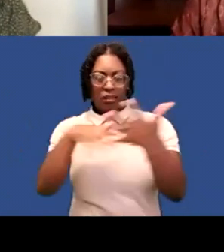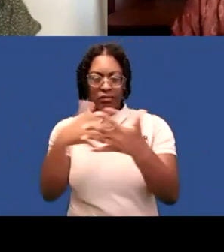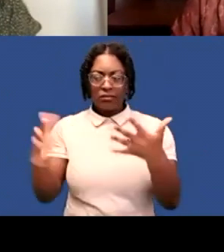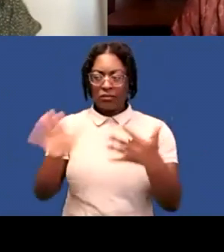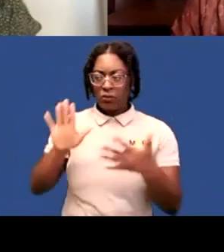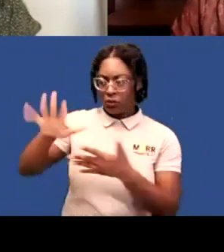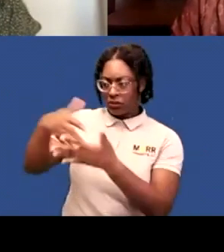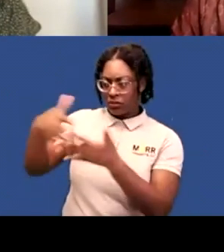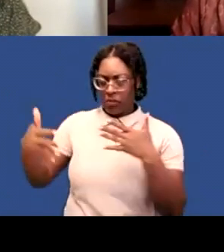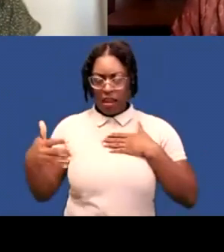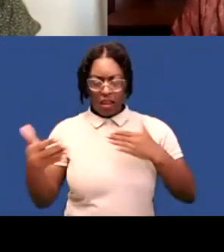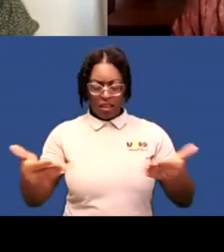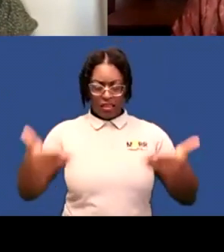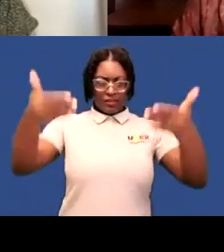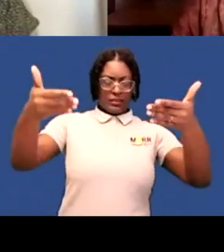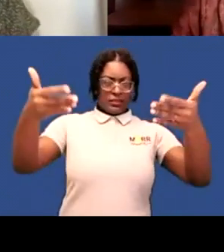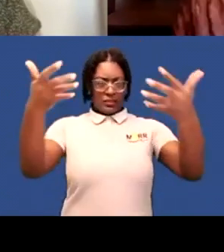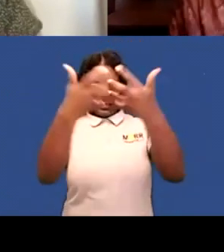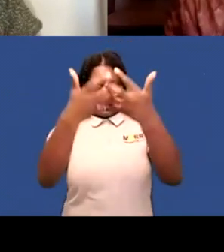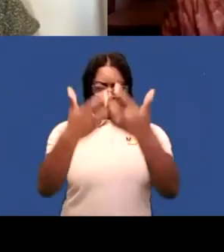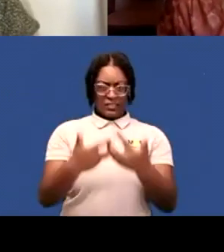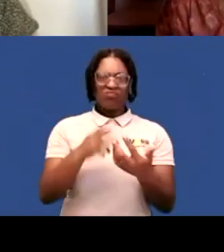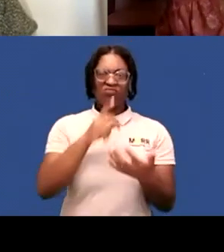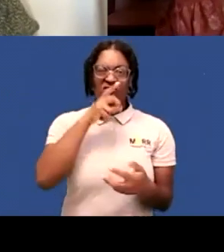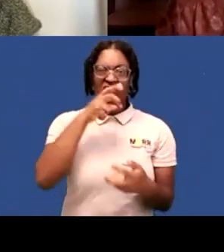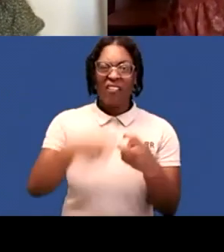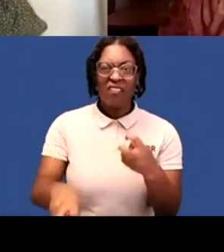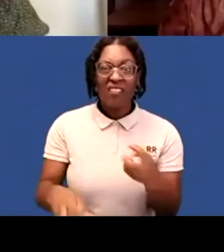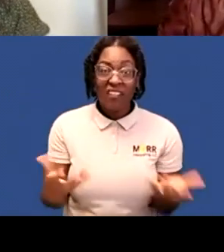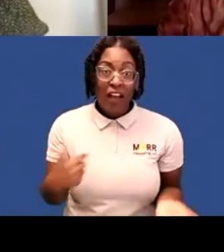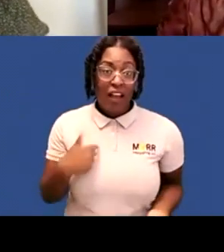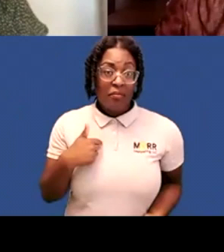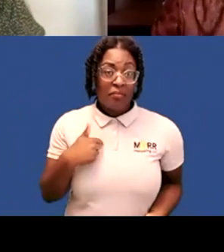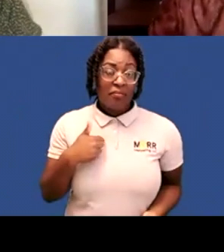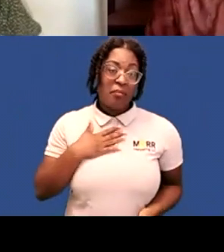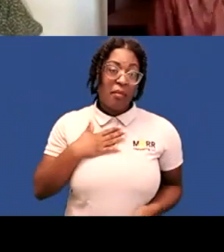I think, you know, a couple of stories come to mind when I think about